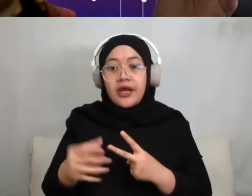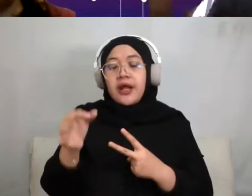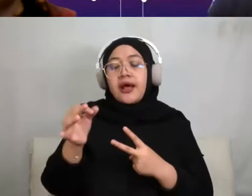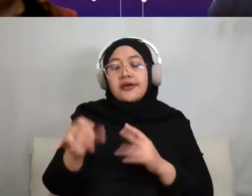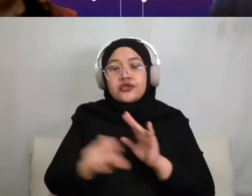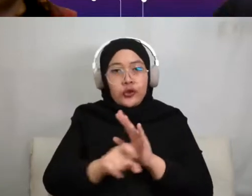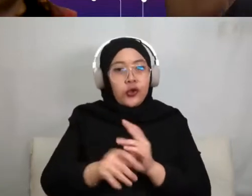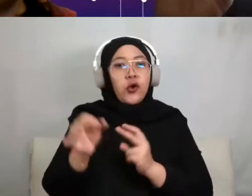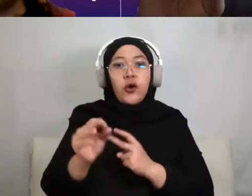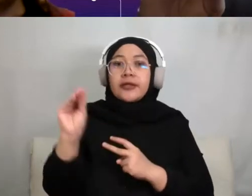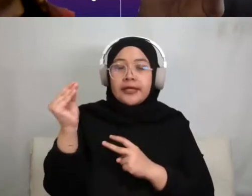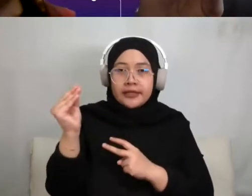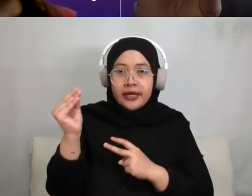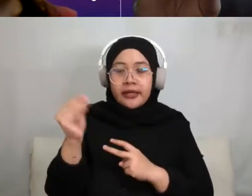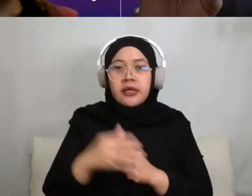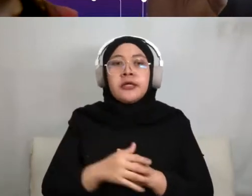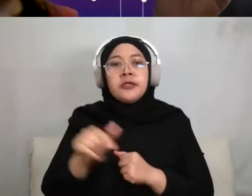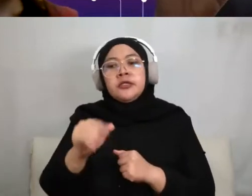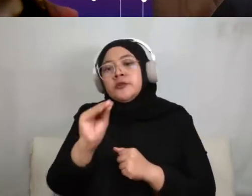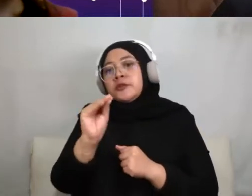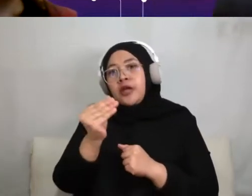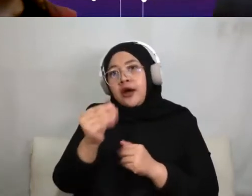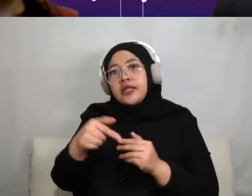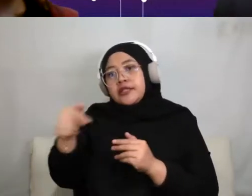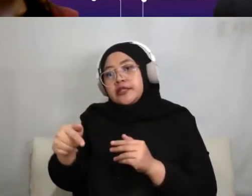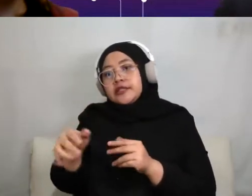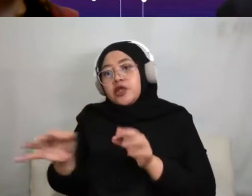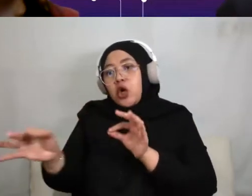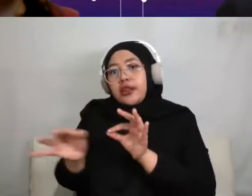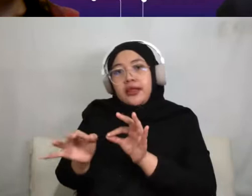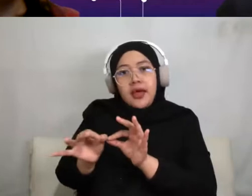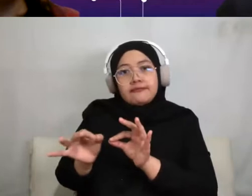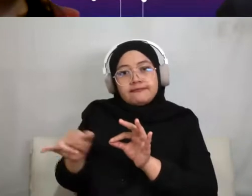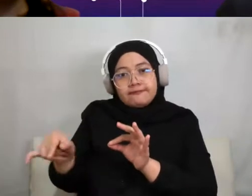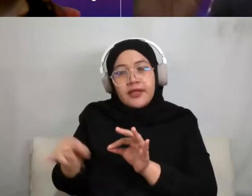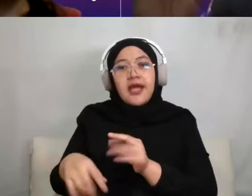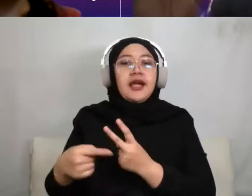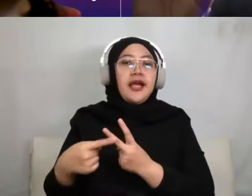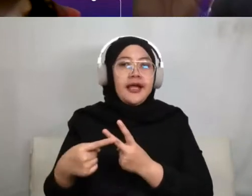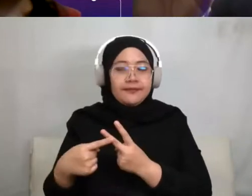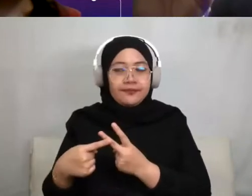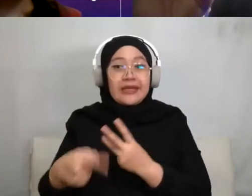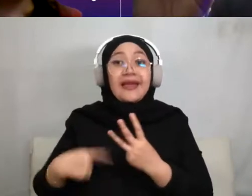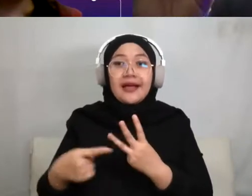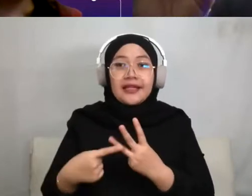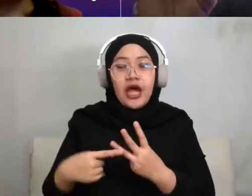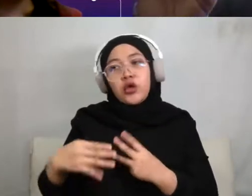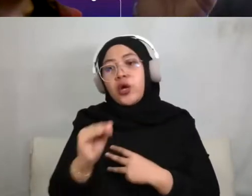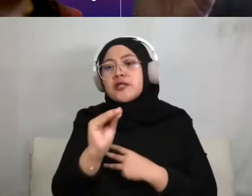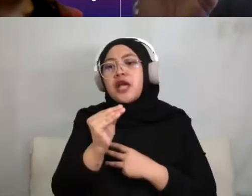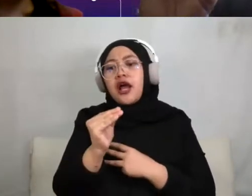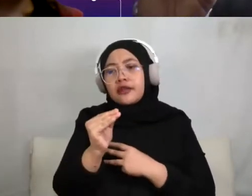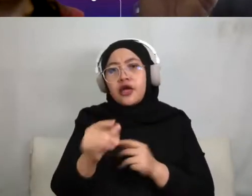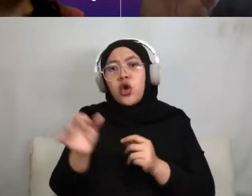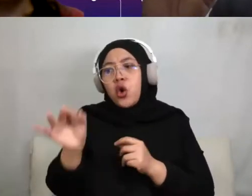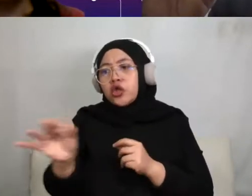to nearby satellite towns. This is second mode of operation. And Jakarta to any other city in Indonesia will be